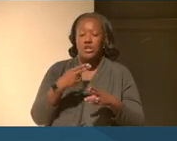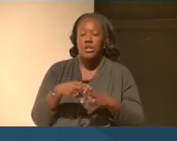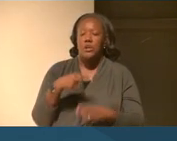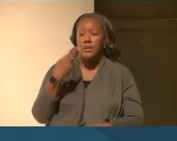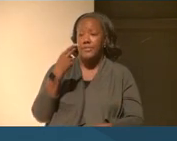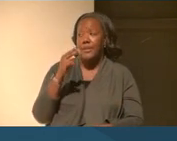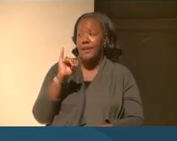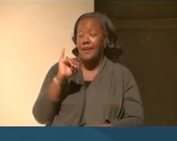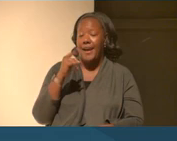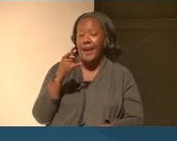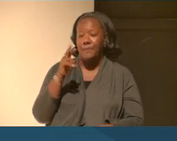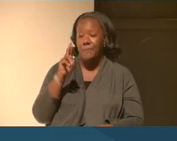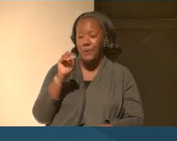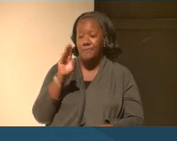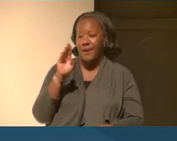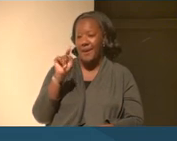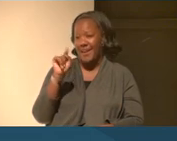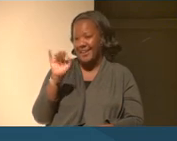Crochet Coral Reef.